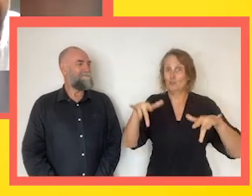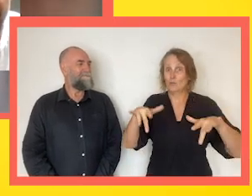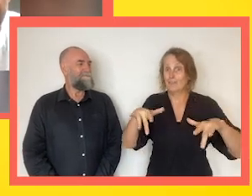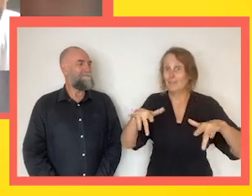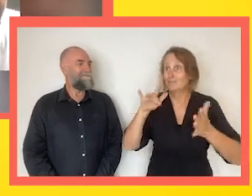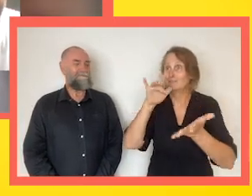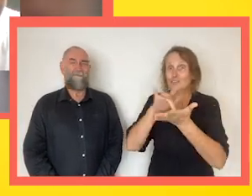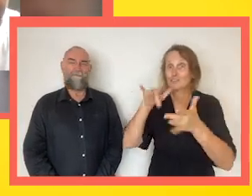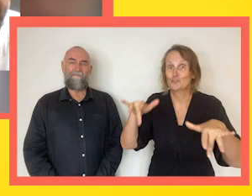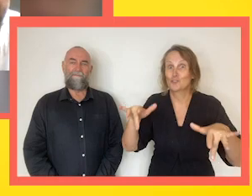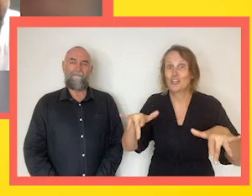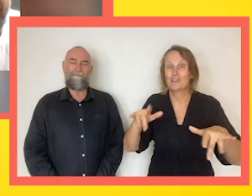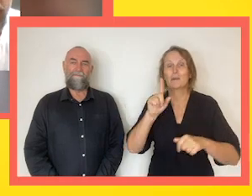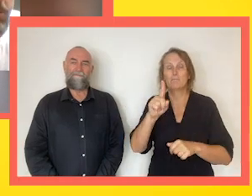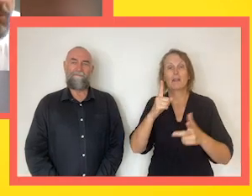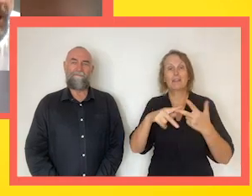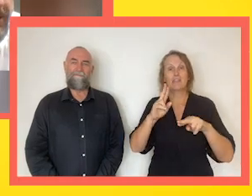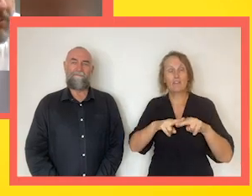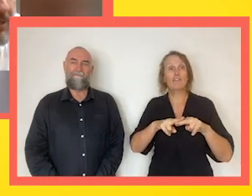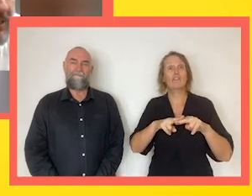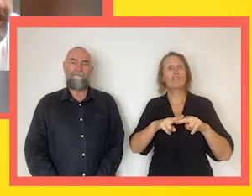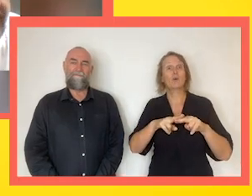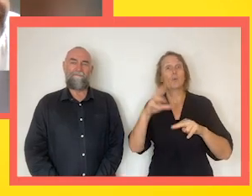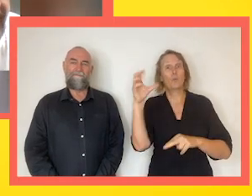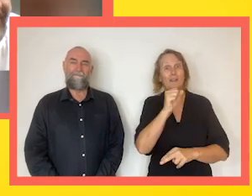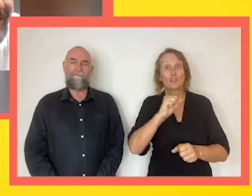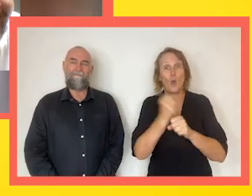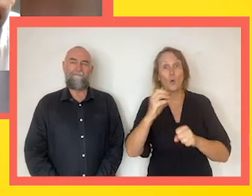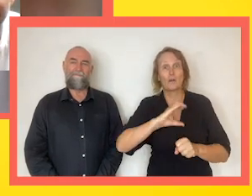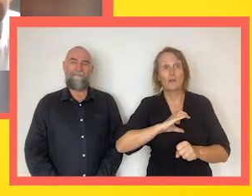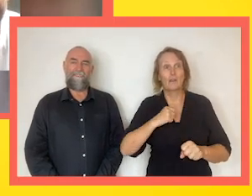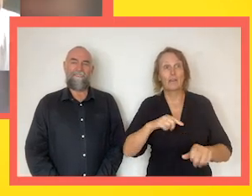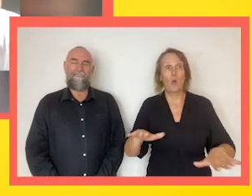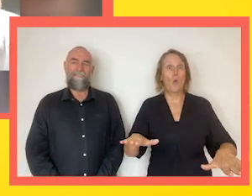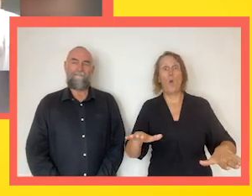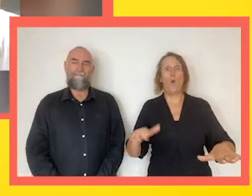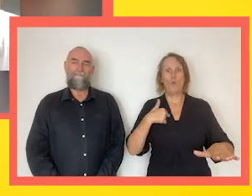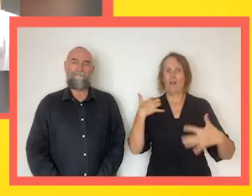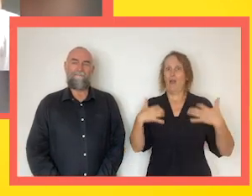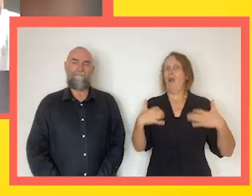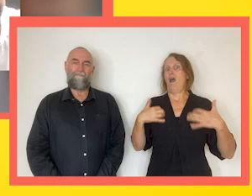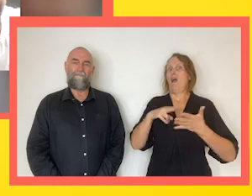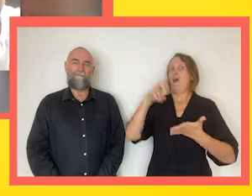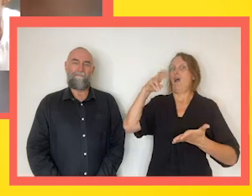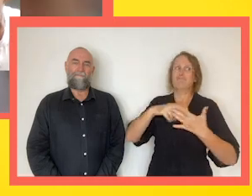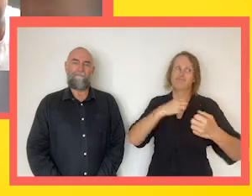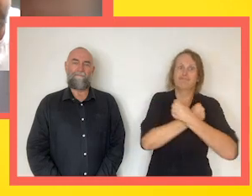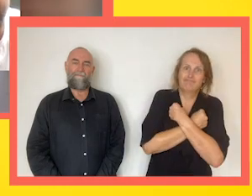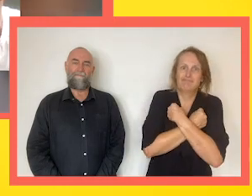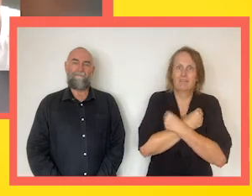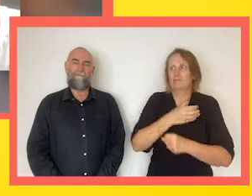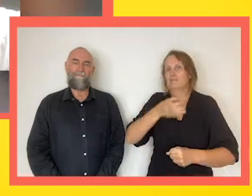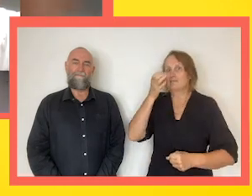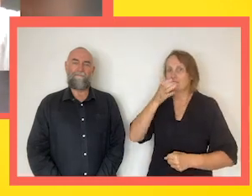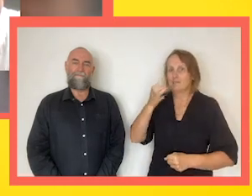till it's done. But once I caught my breath, there'd be a lot of elation, a lot of hugs, a lot of high fives, a